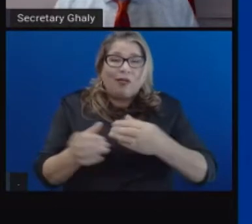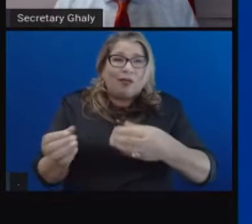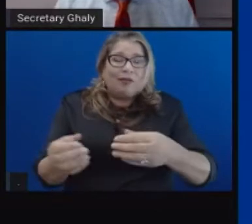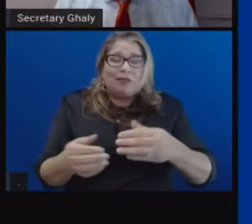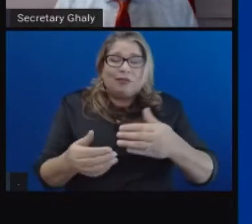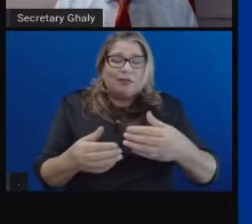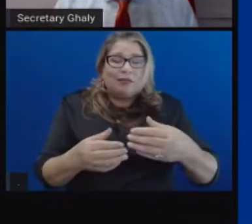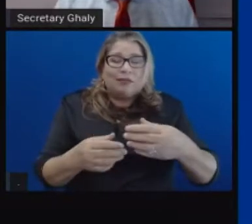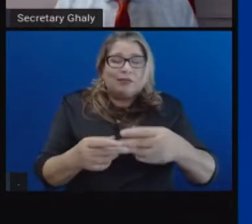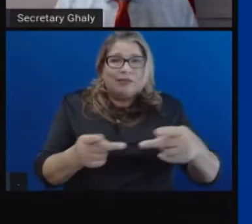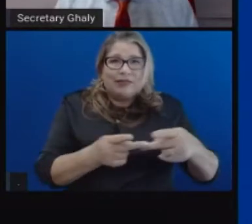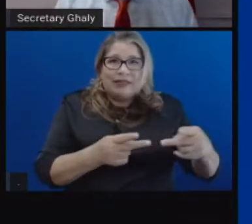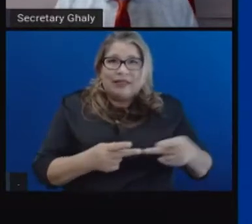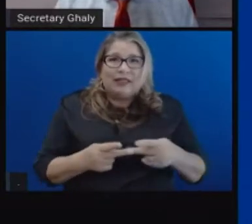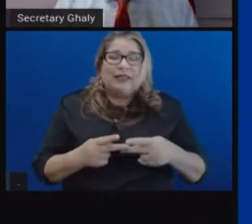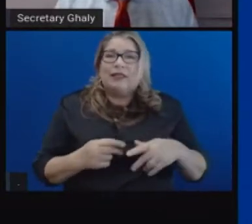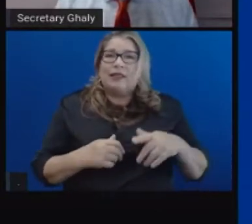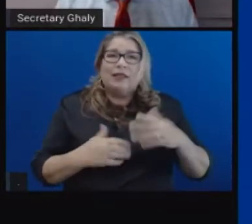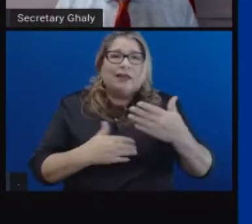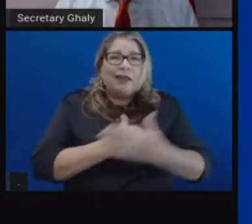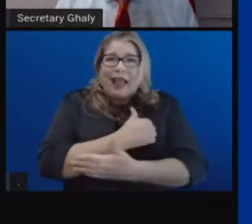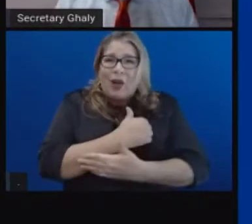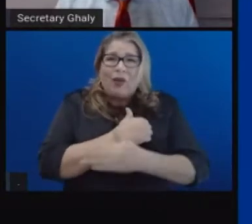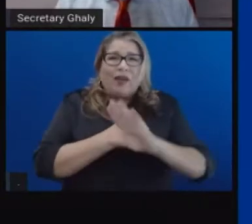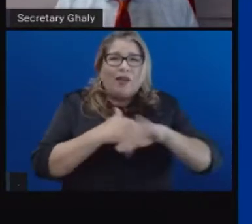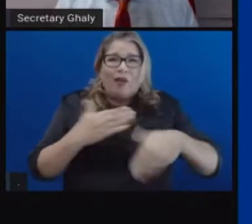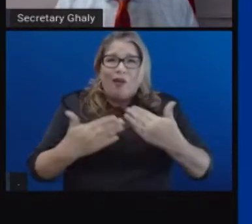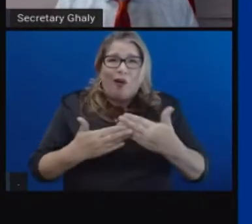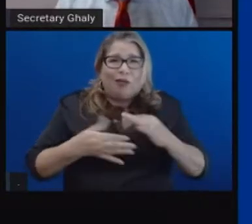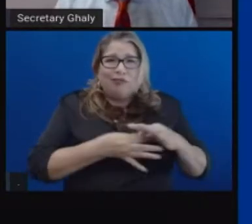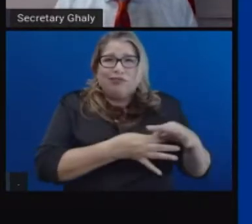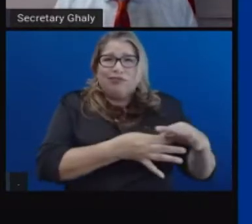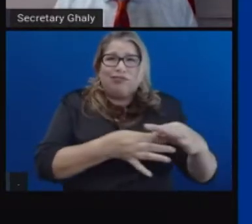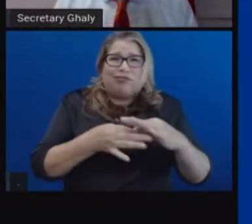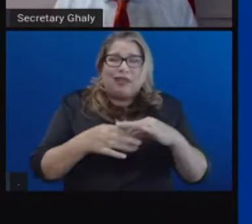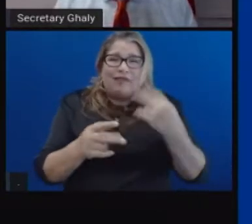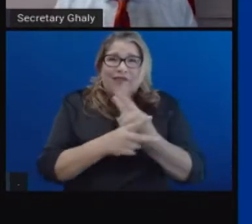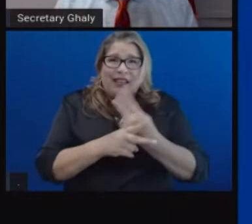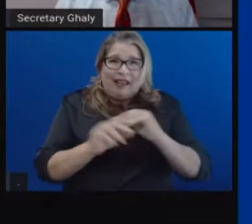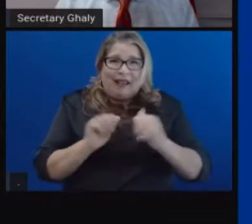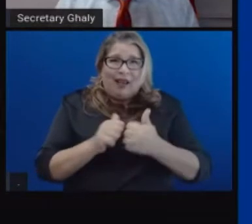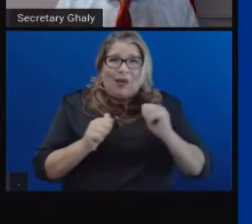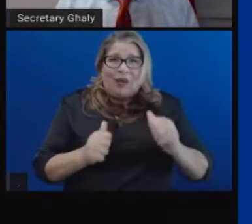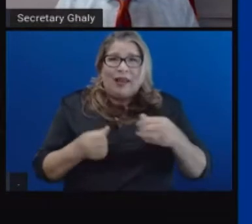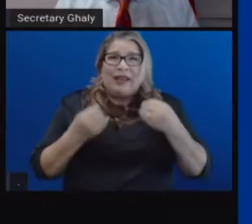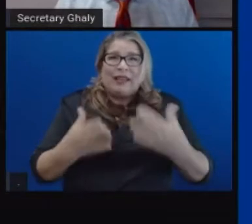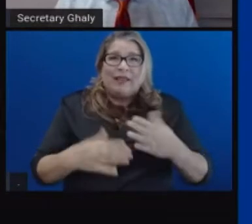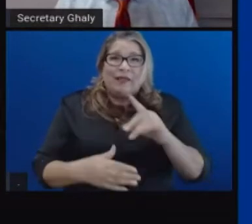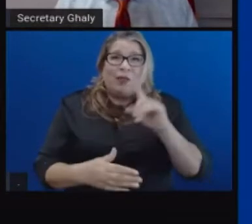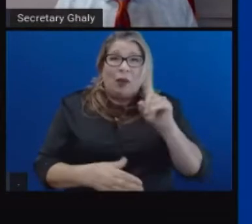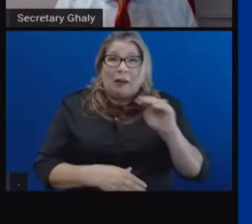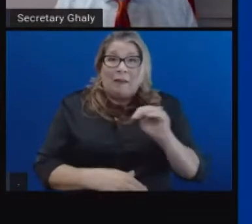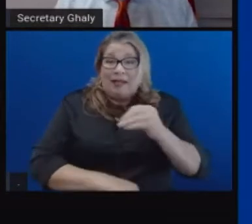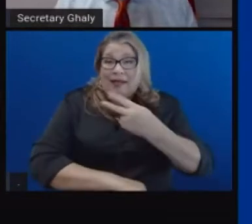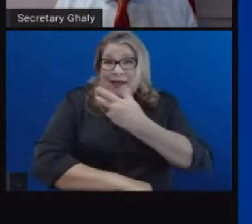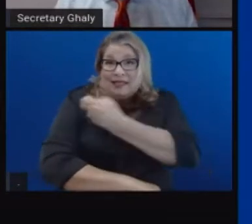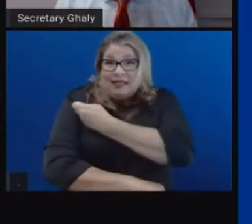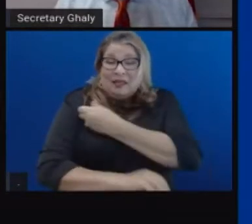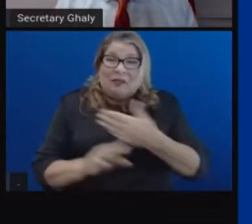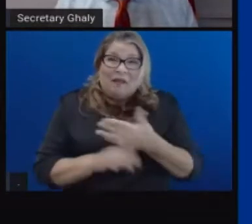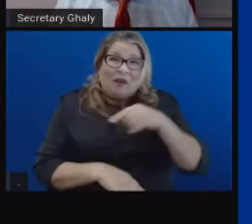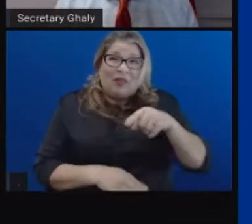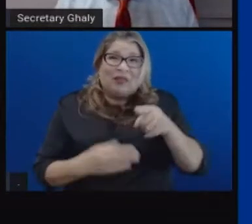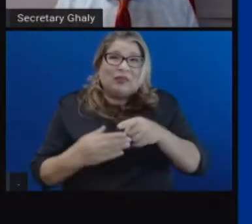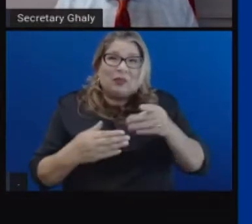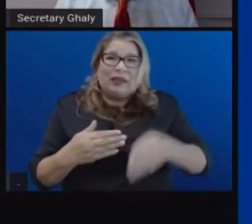and working through that. It's an all hands on deck effort, not just by the traditional public